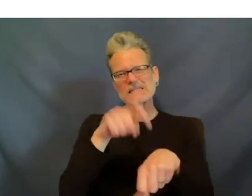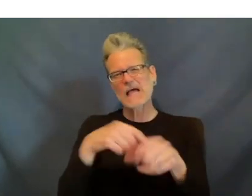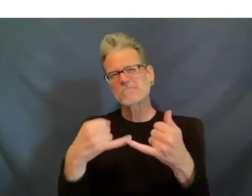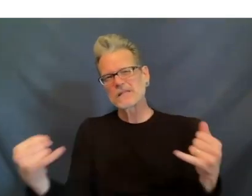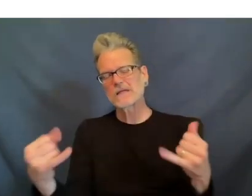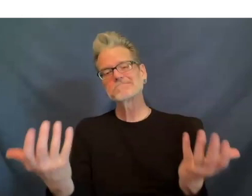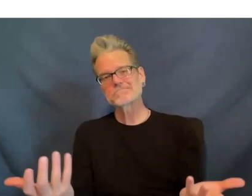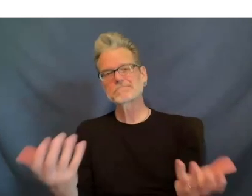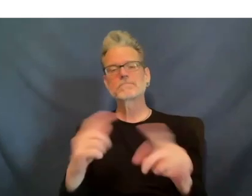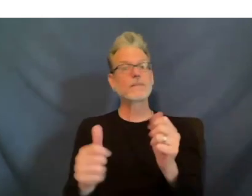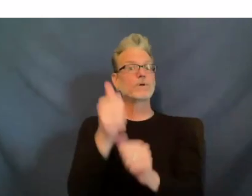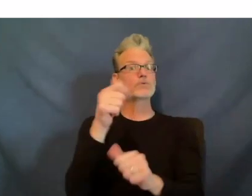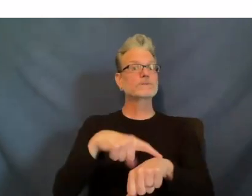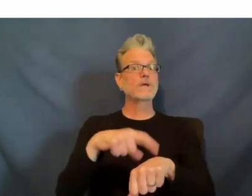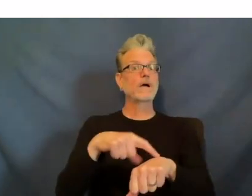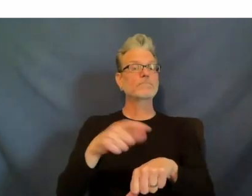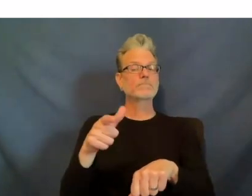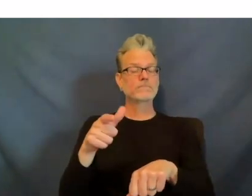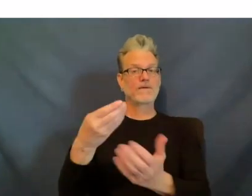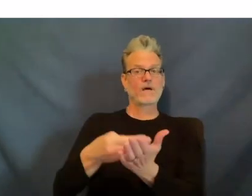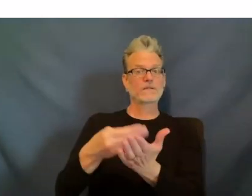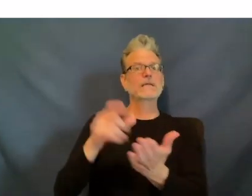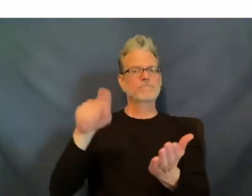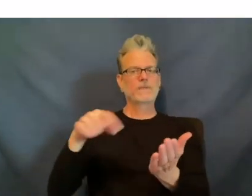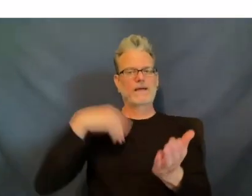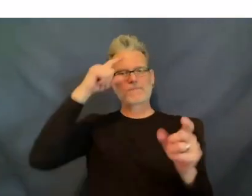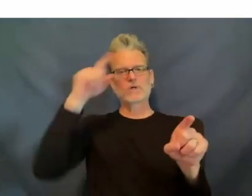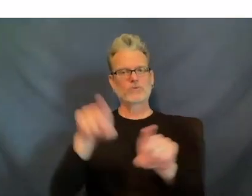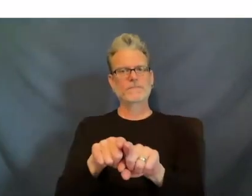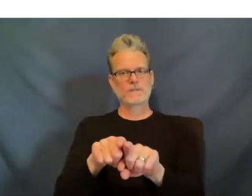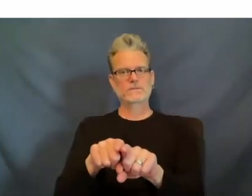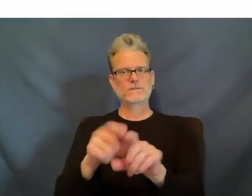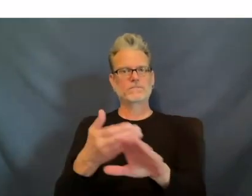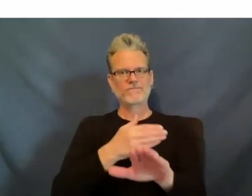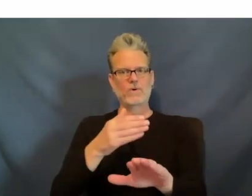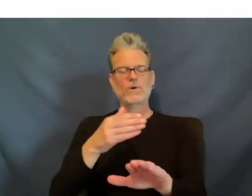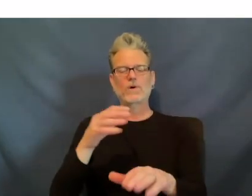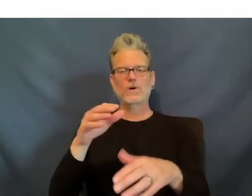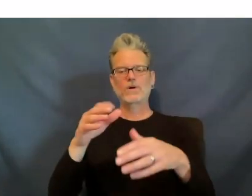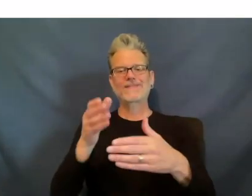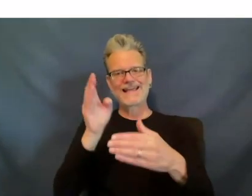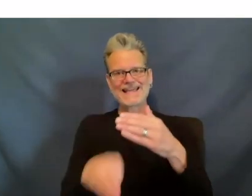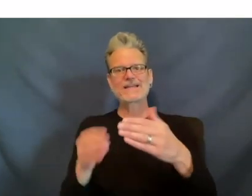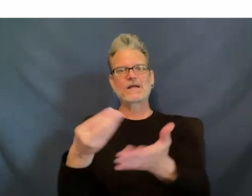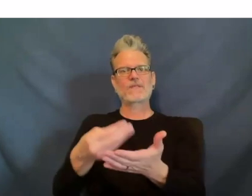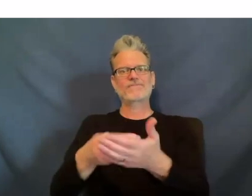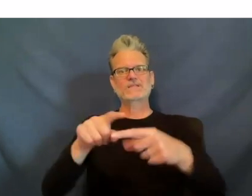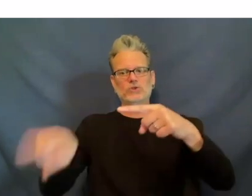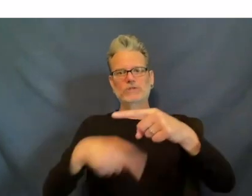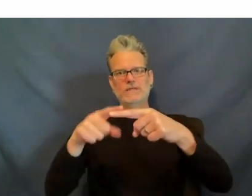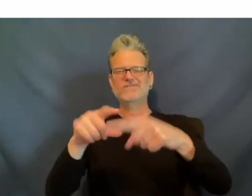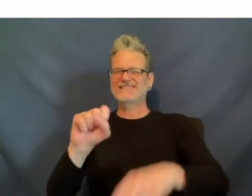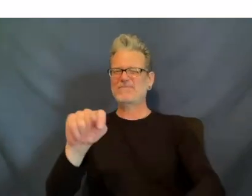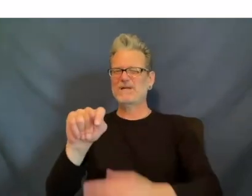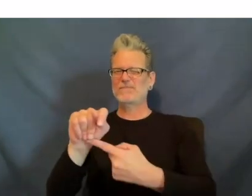time funding does need to be committed to agreements by the end of the Forest Service's fiscal year in September. So there tends to be a